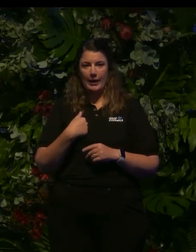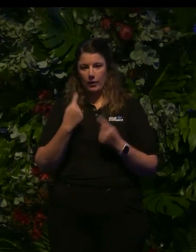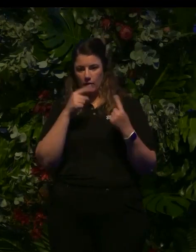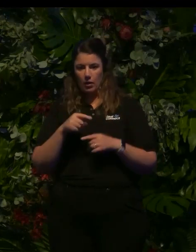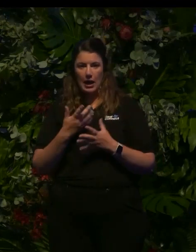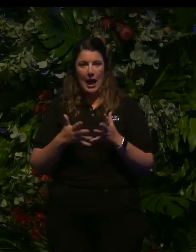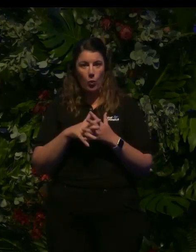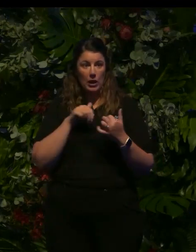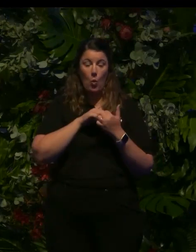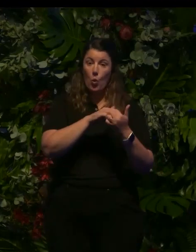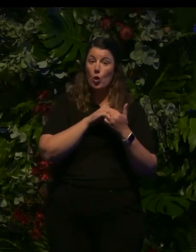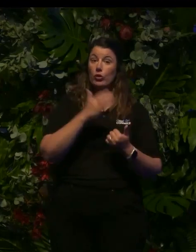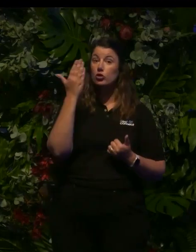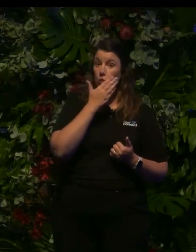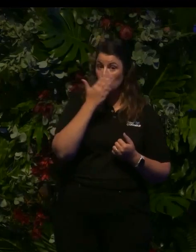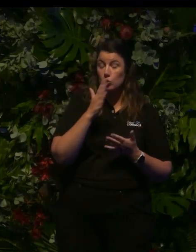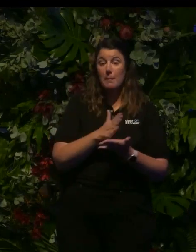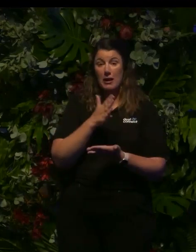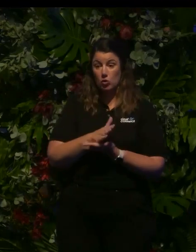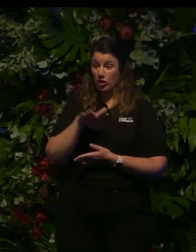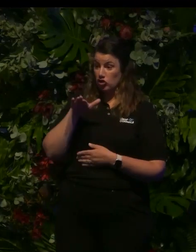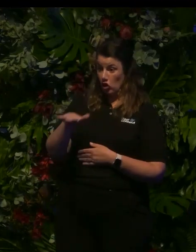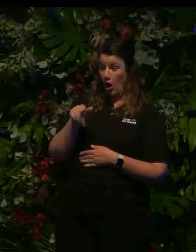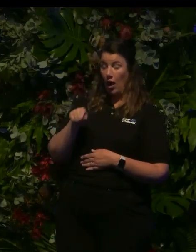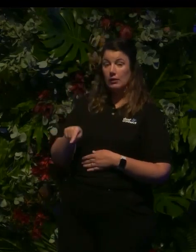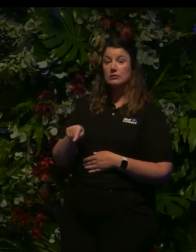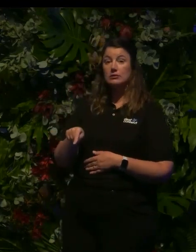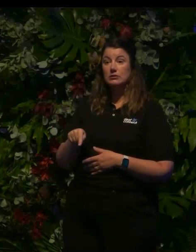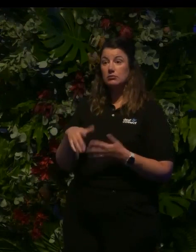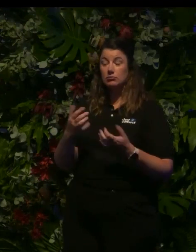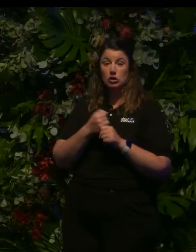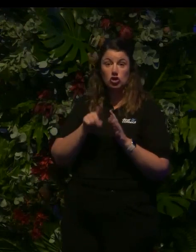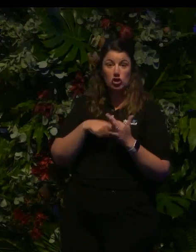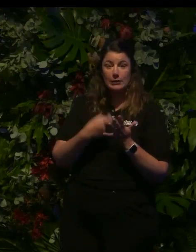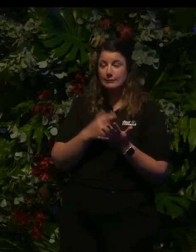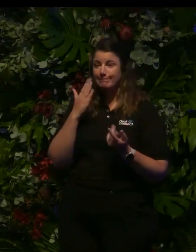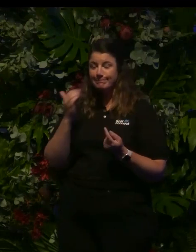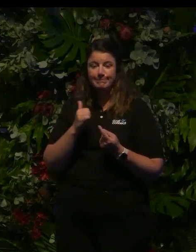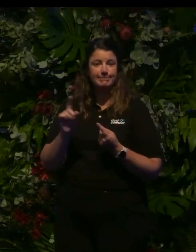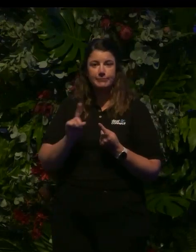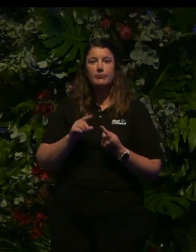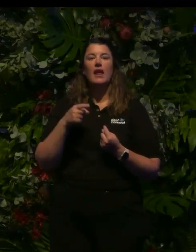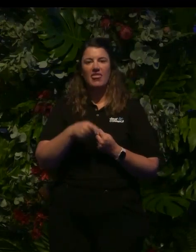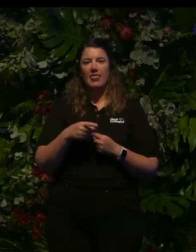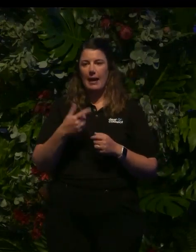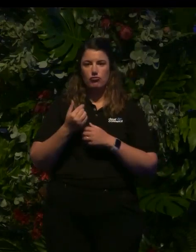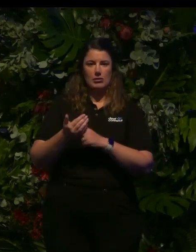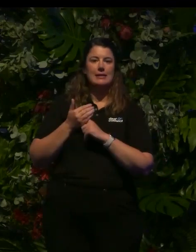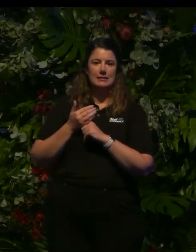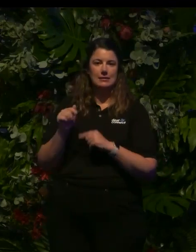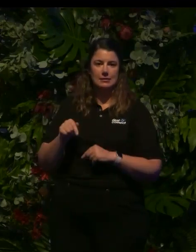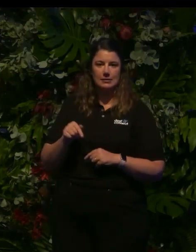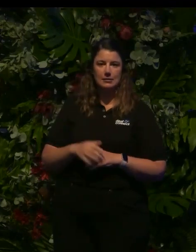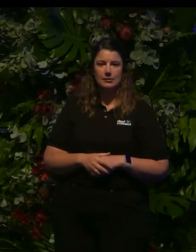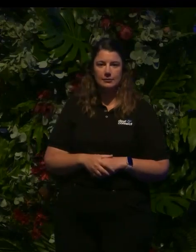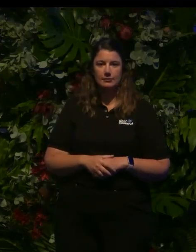you know, working with the school to ensure that the child with, you know, any gender and also diversity are protected. Therefore, we bring